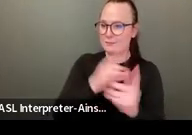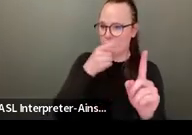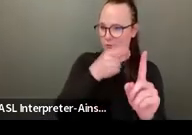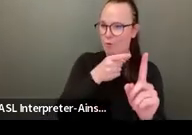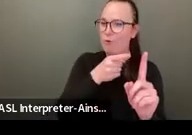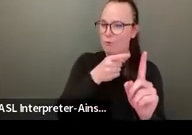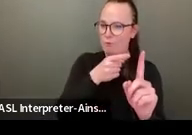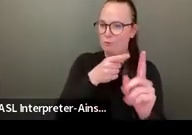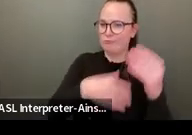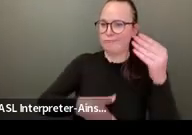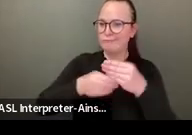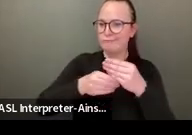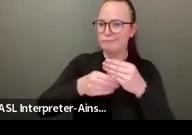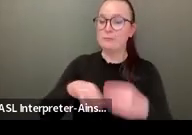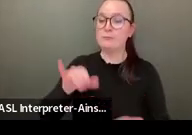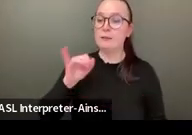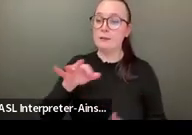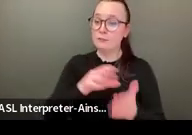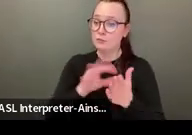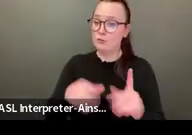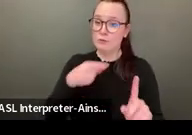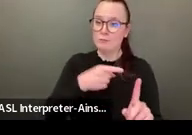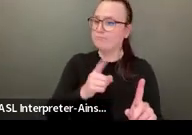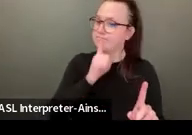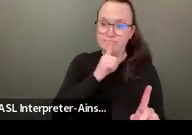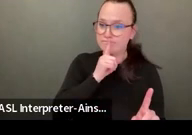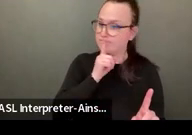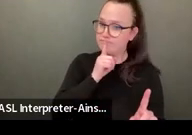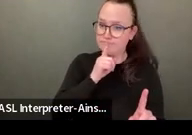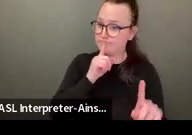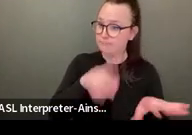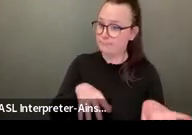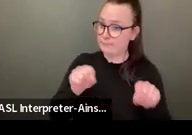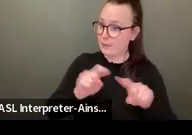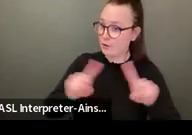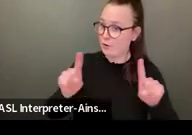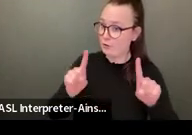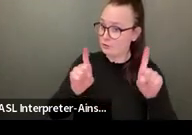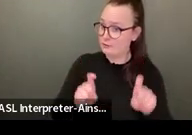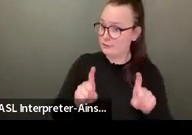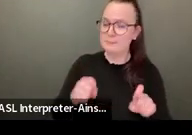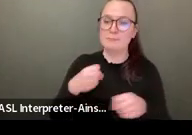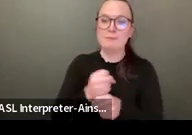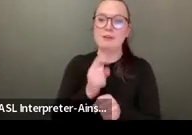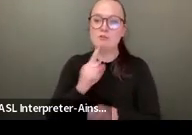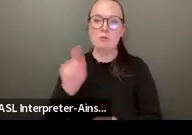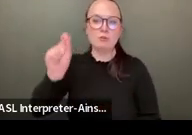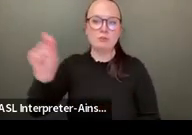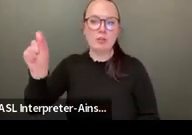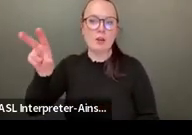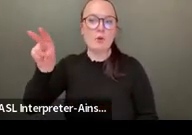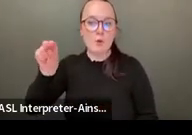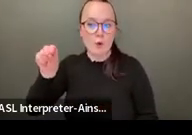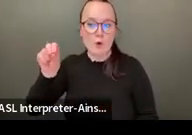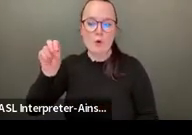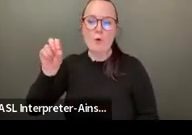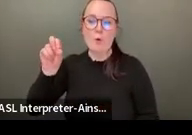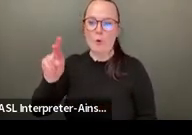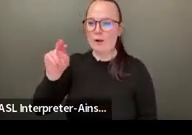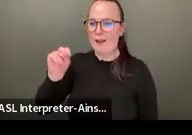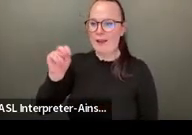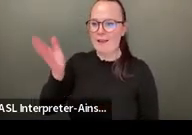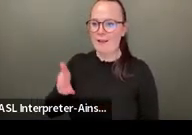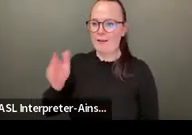If the student is not taking the alternate assessment, you just need to make sure that you're checking either no or NA. It doesn't